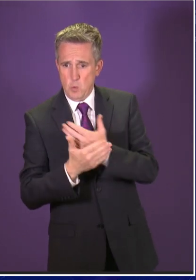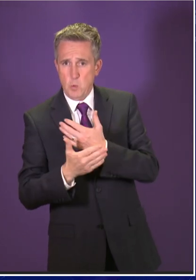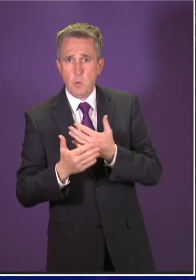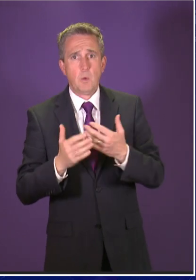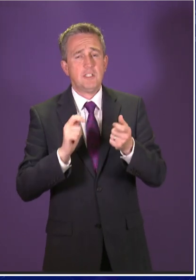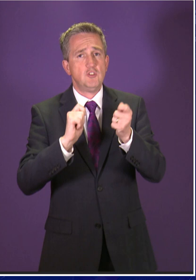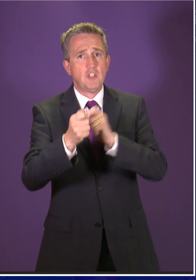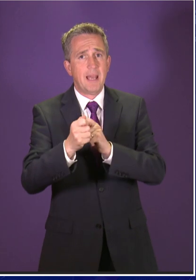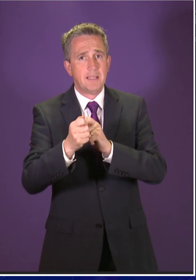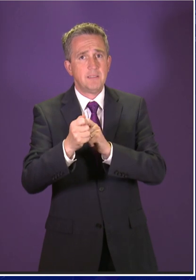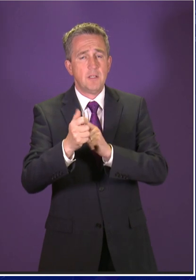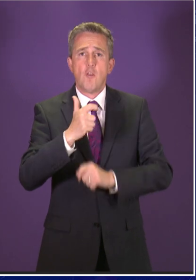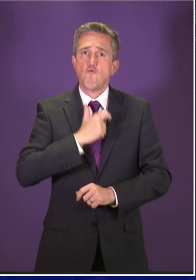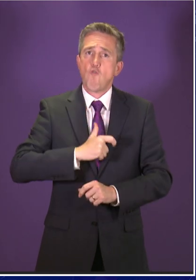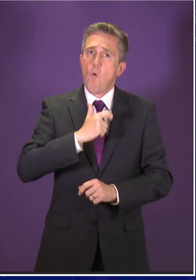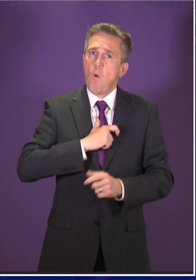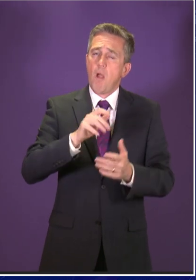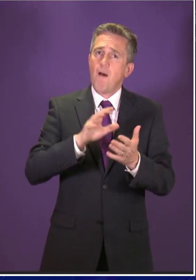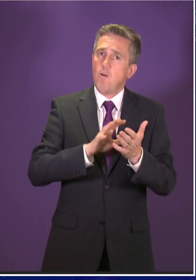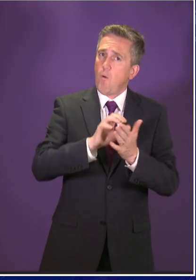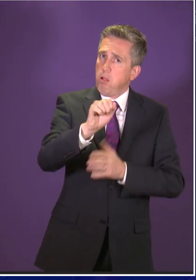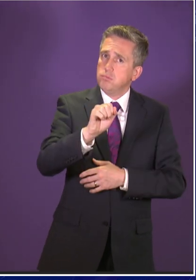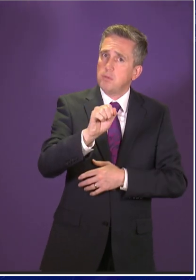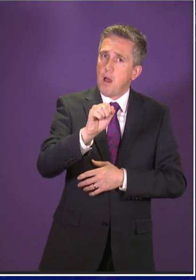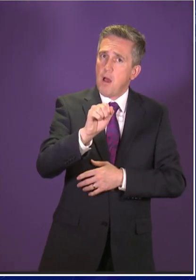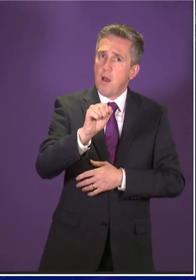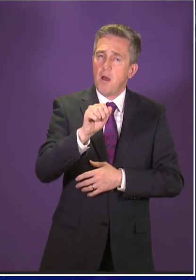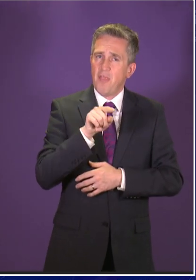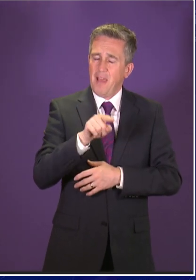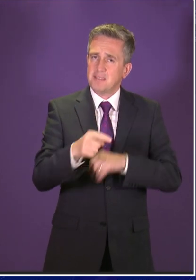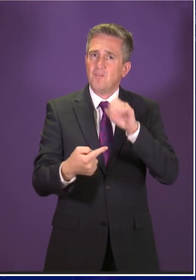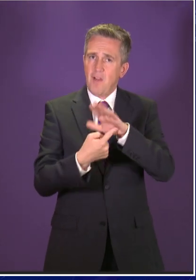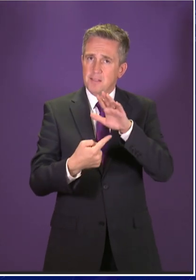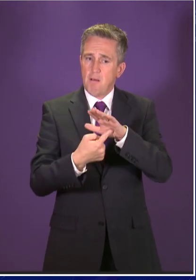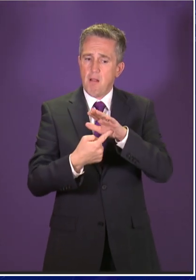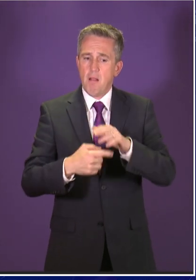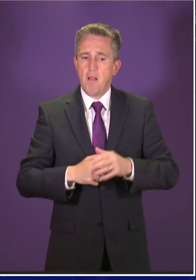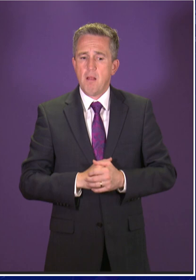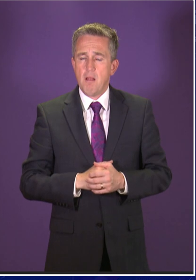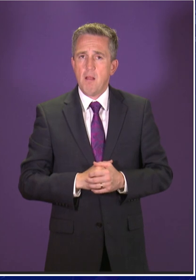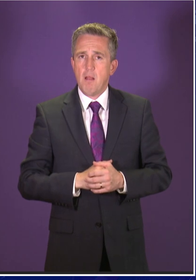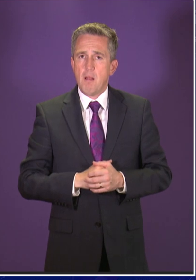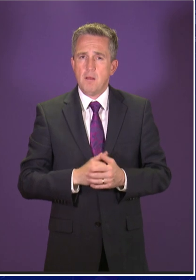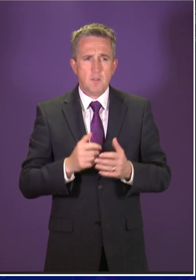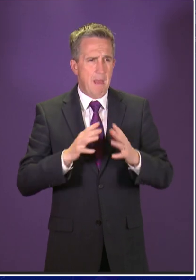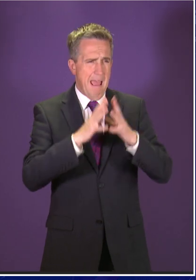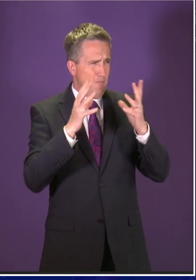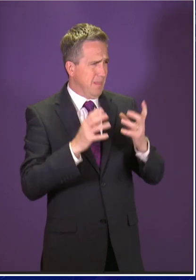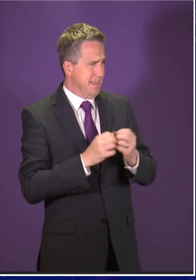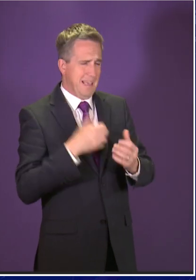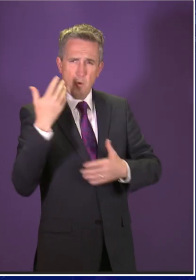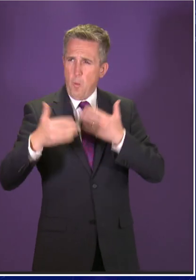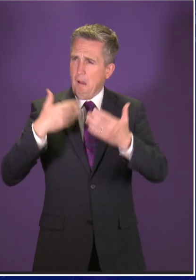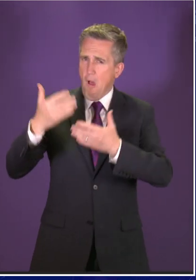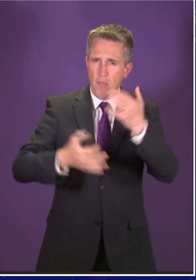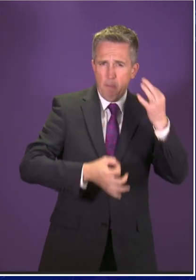experience, change, and the role of culture in that, as we will see, is vital. My idea is that all of the noises we hear around us today,